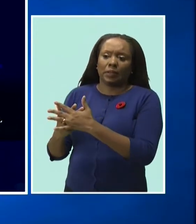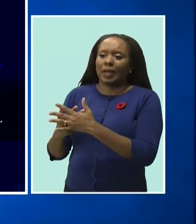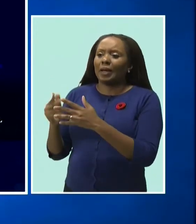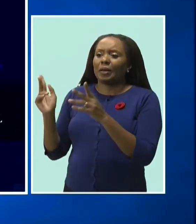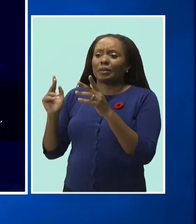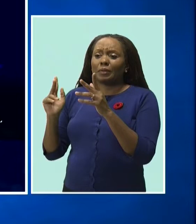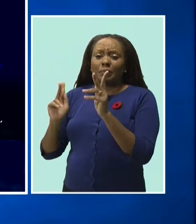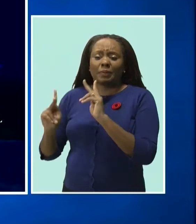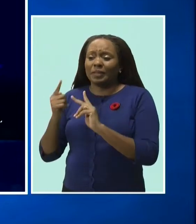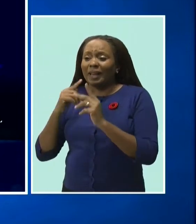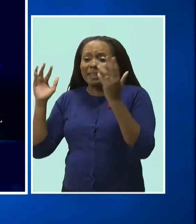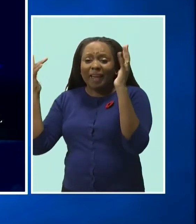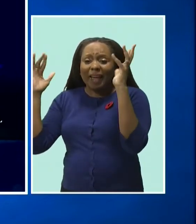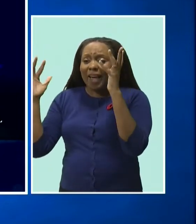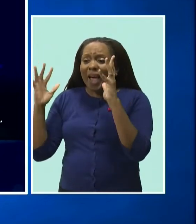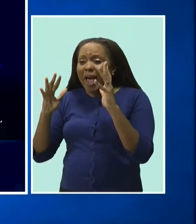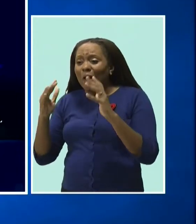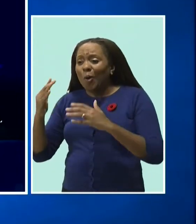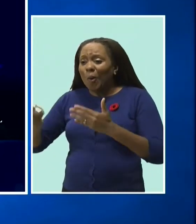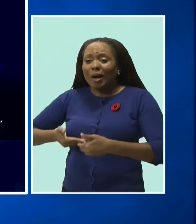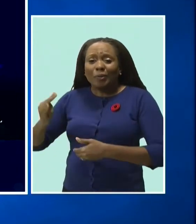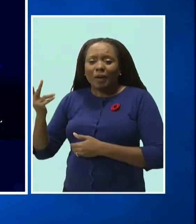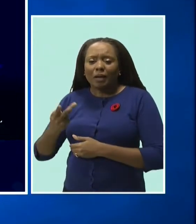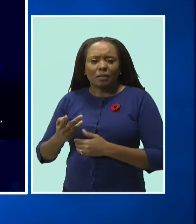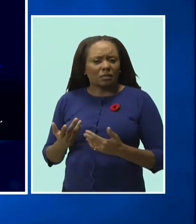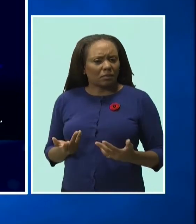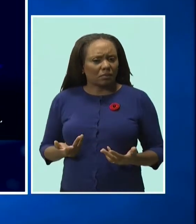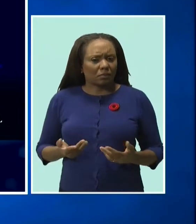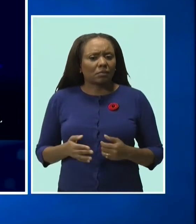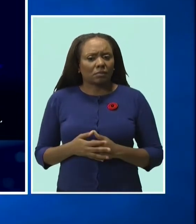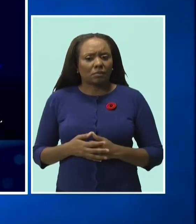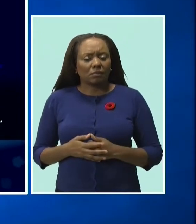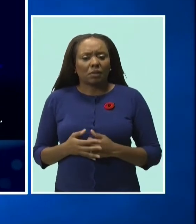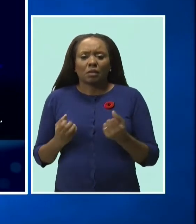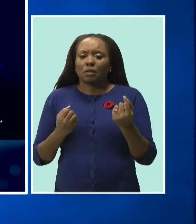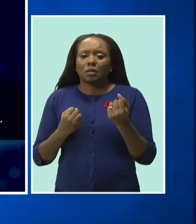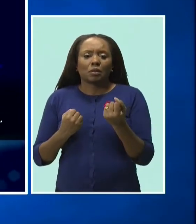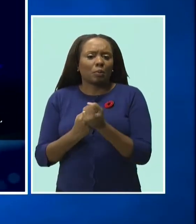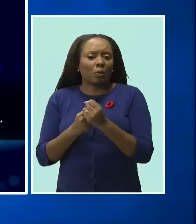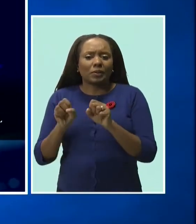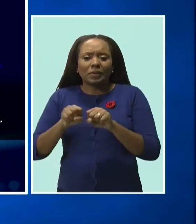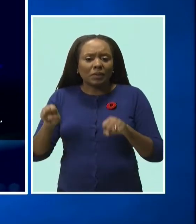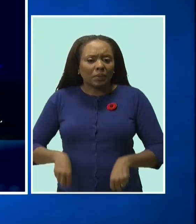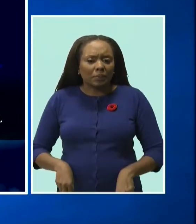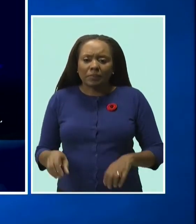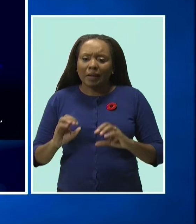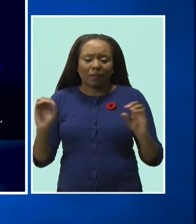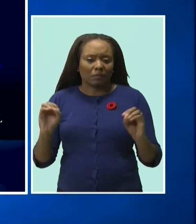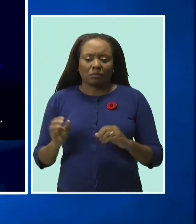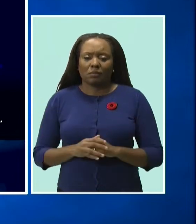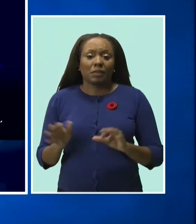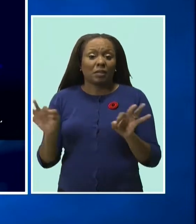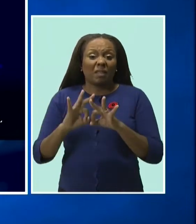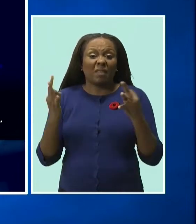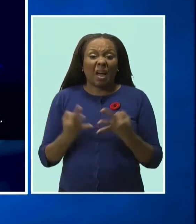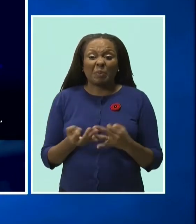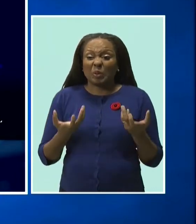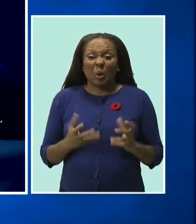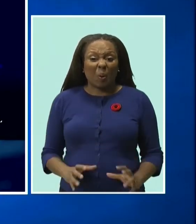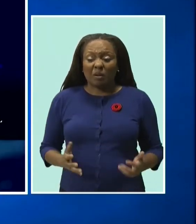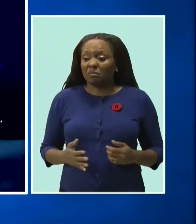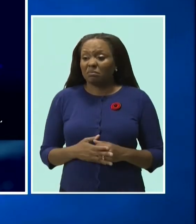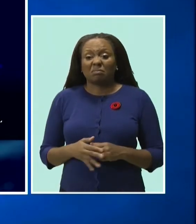6 months to a year of being released from prison. The support systems are not there. The family does not want to see them. They go back to the